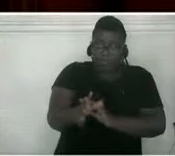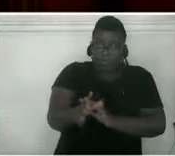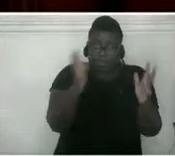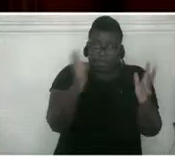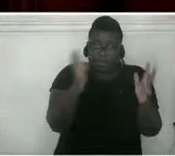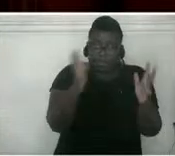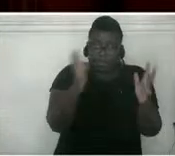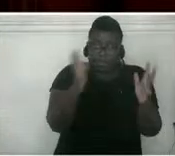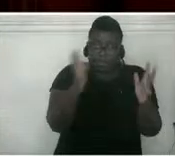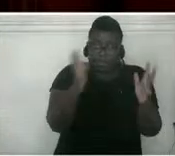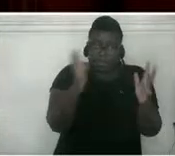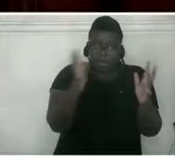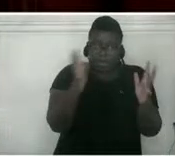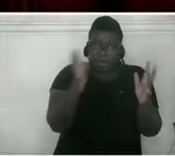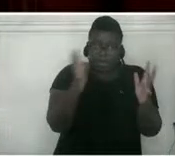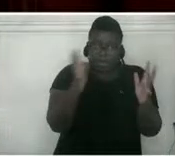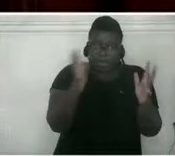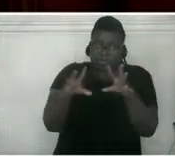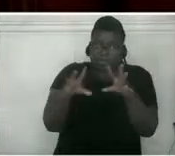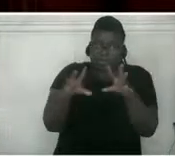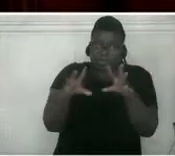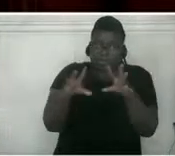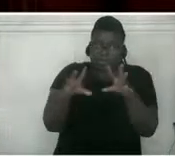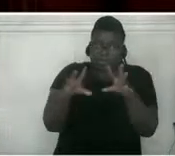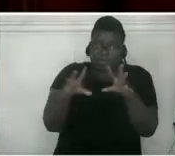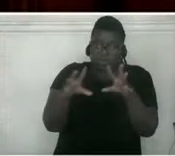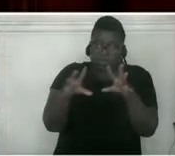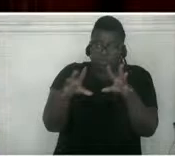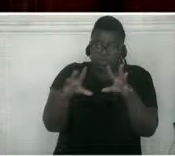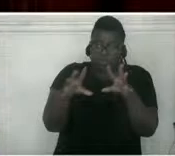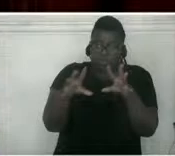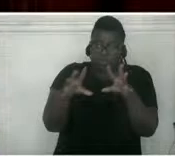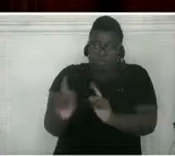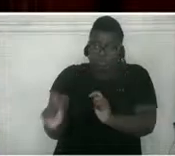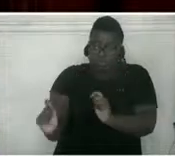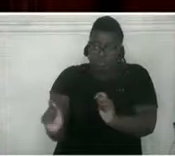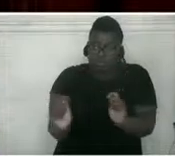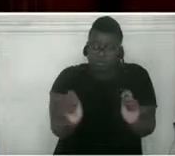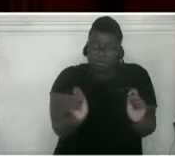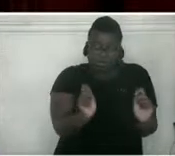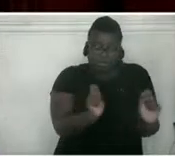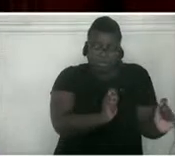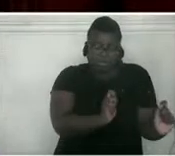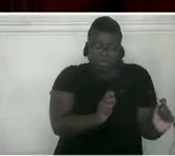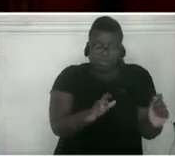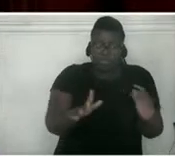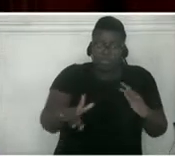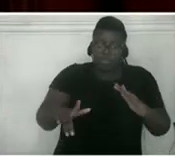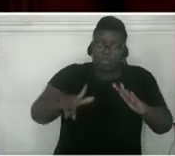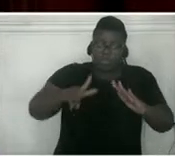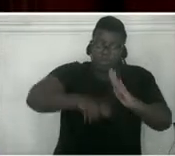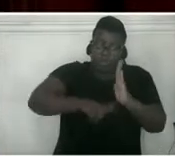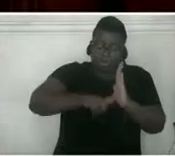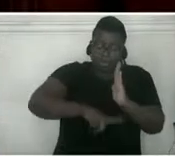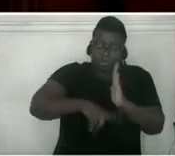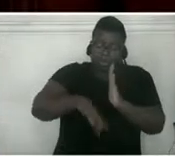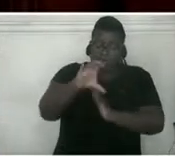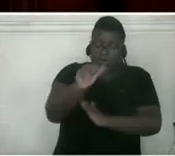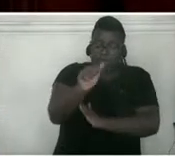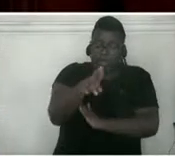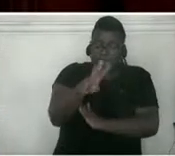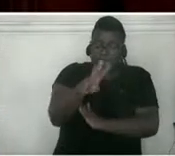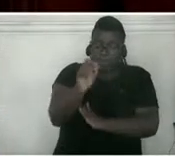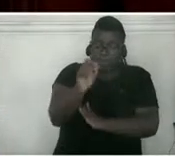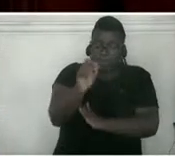and adaptation, as well as the just transition toward a low-carbon economy.